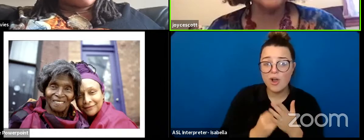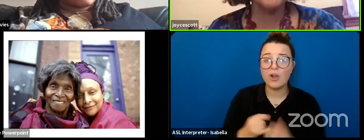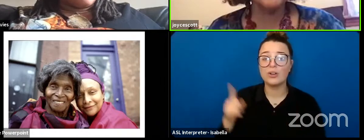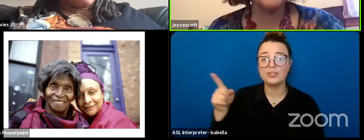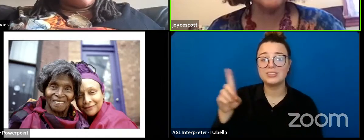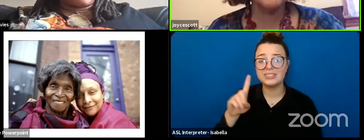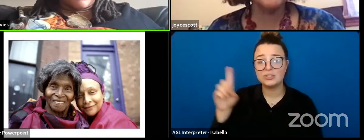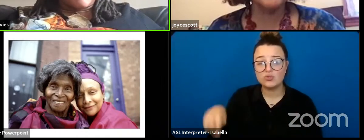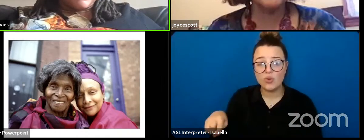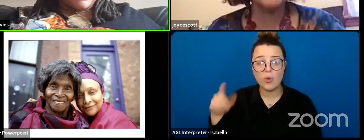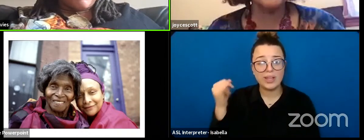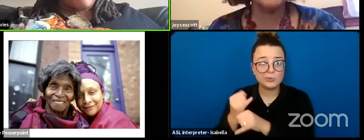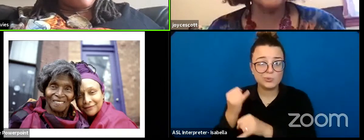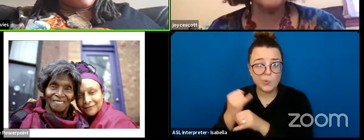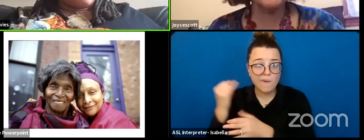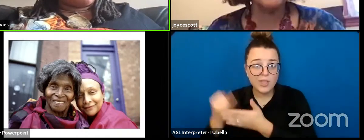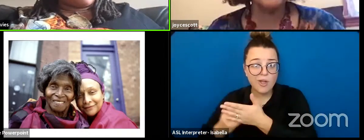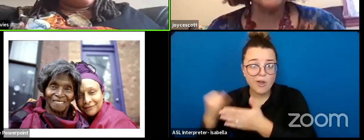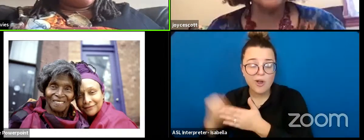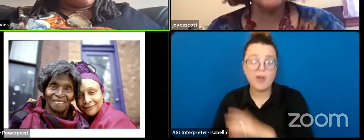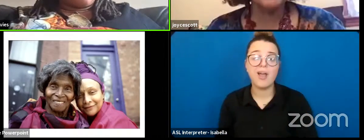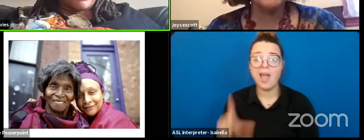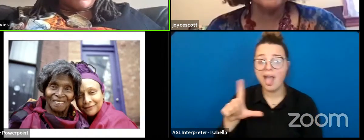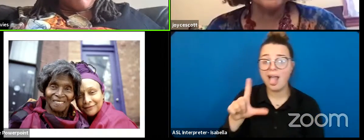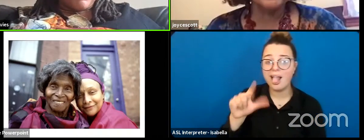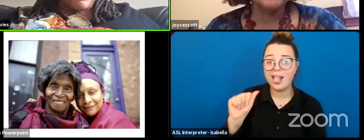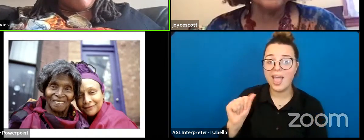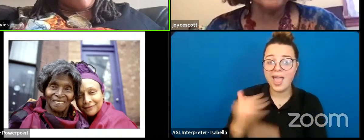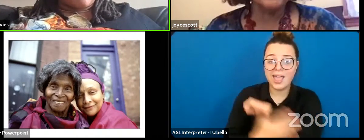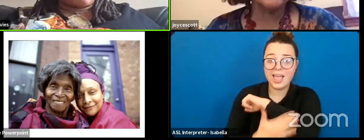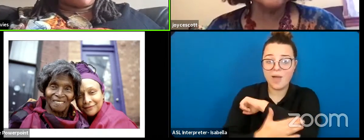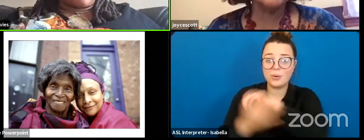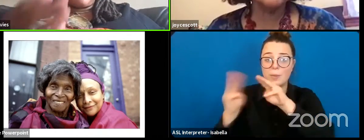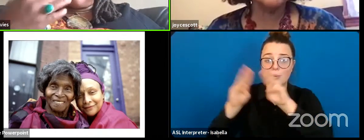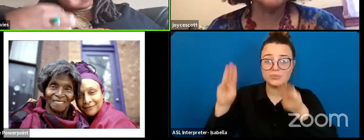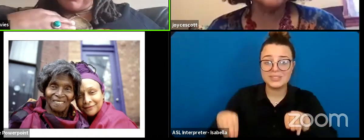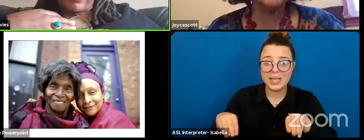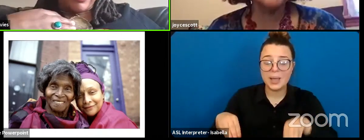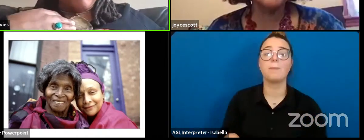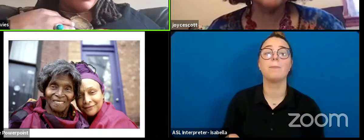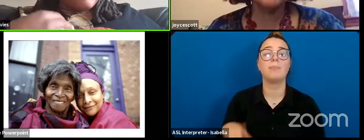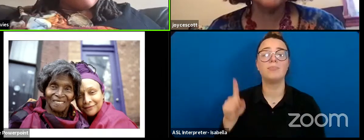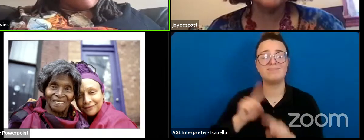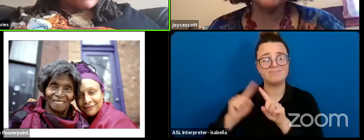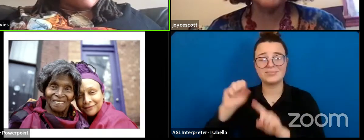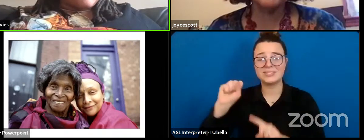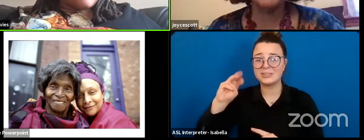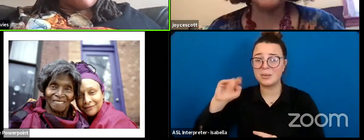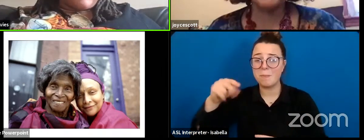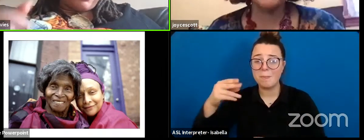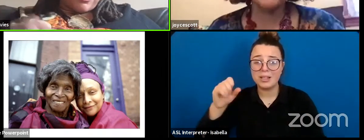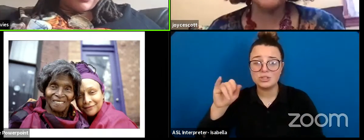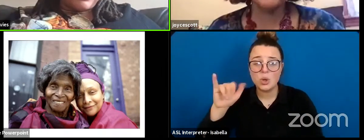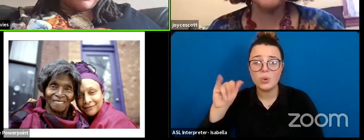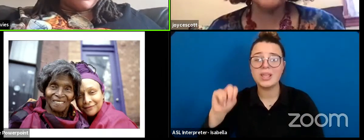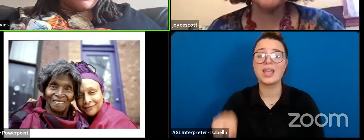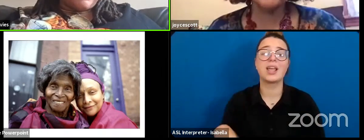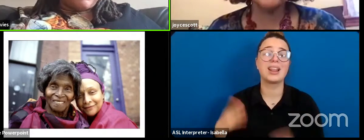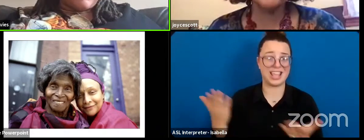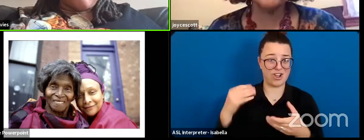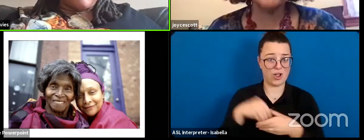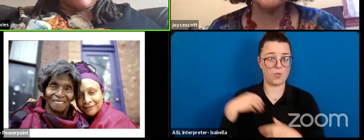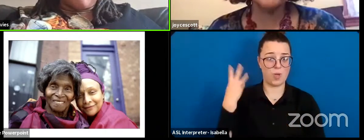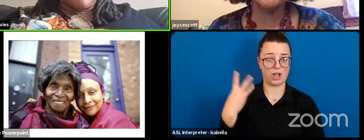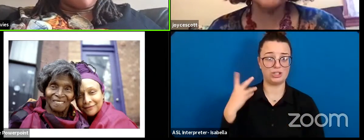Institute of the Arts, Los Angeles County Museum, Metropolitan Museum of Art, the Smithsonian, here in Washington,